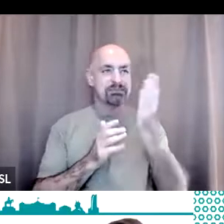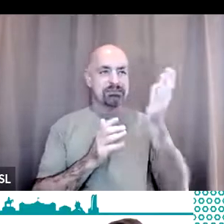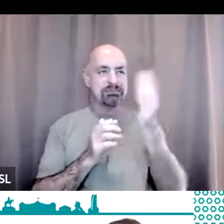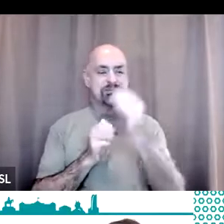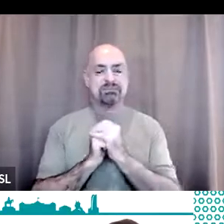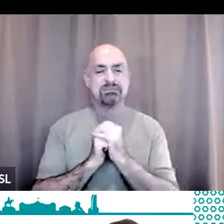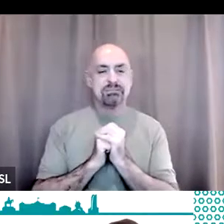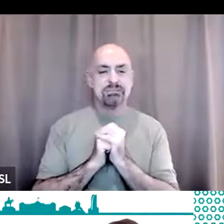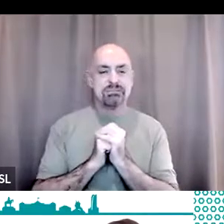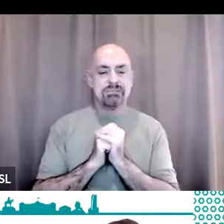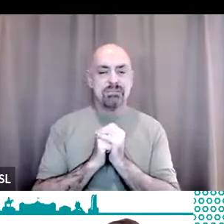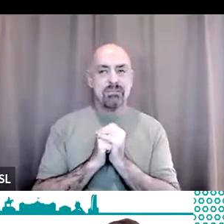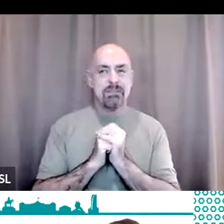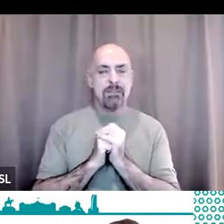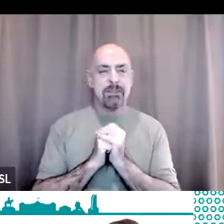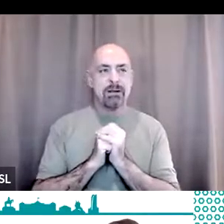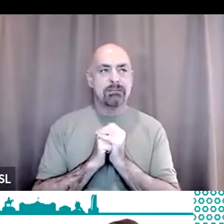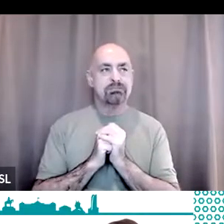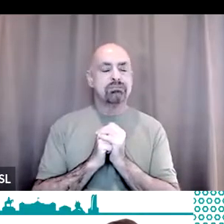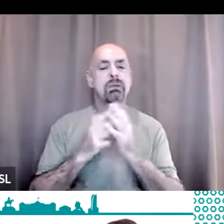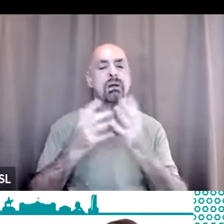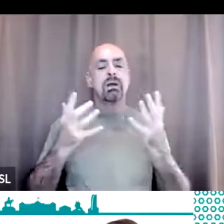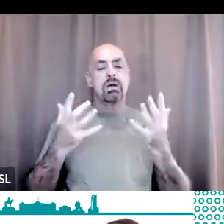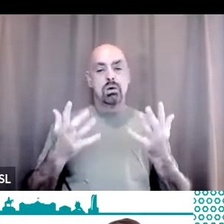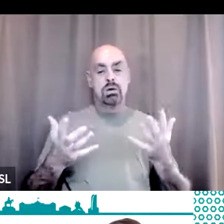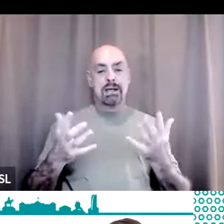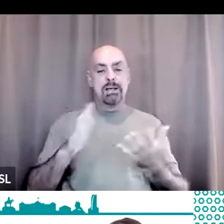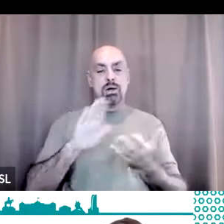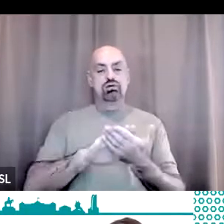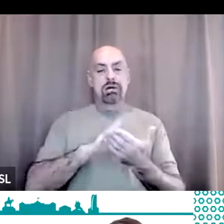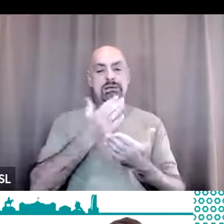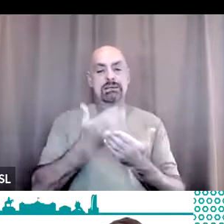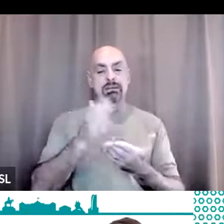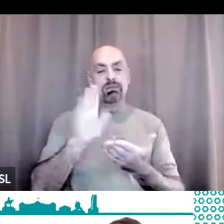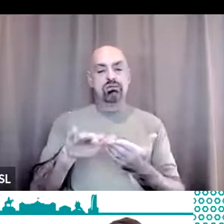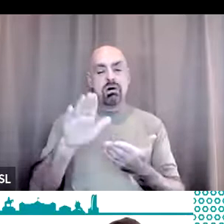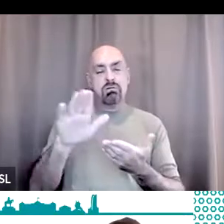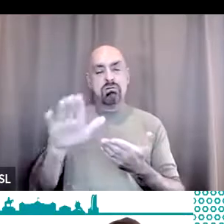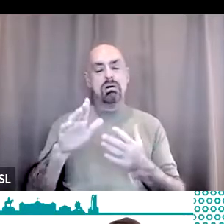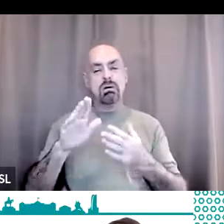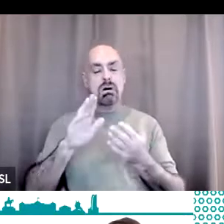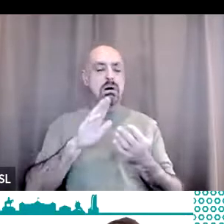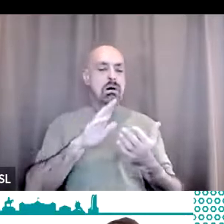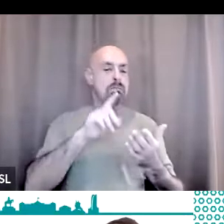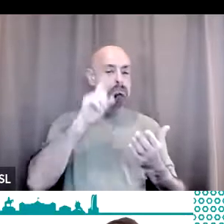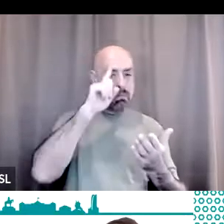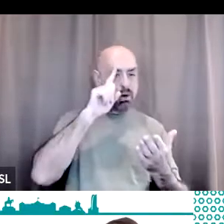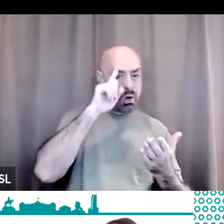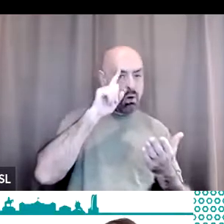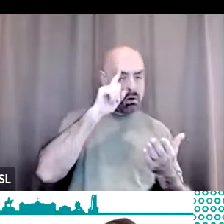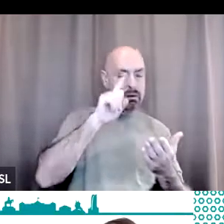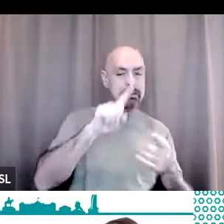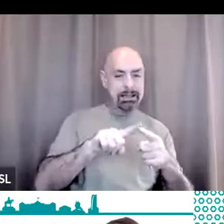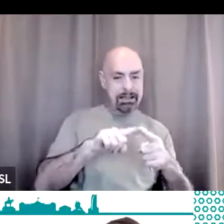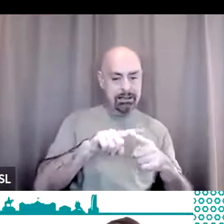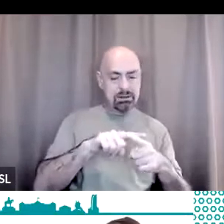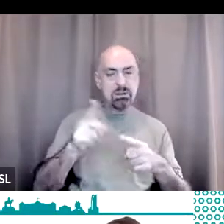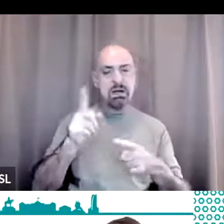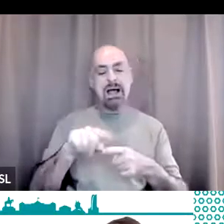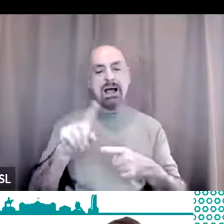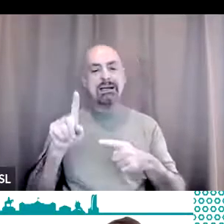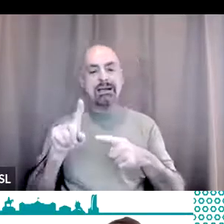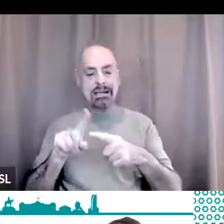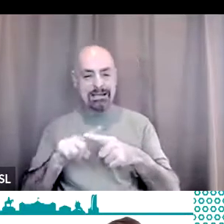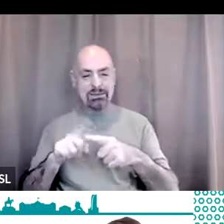So for your information, this morning translation is being provided between Mongolian and English and